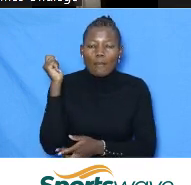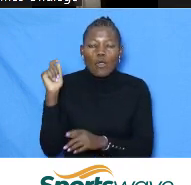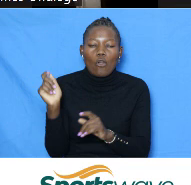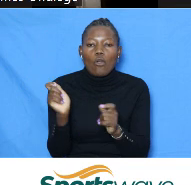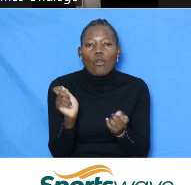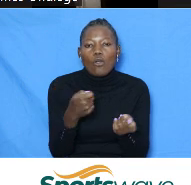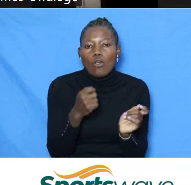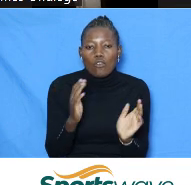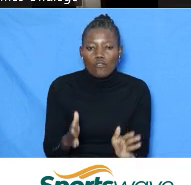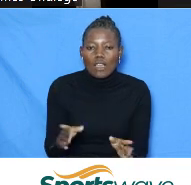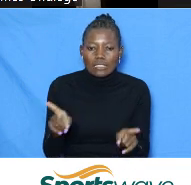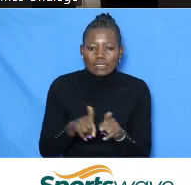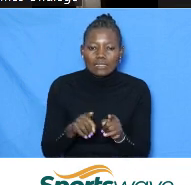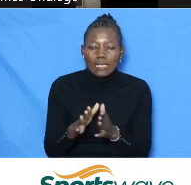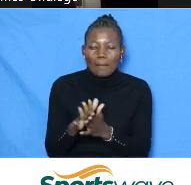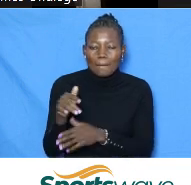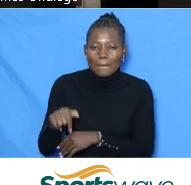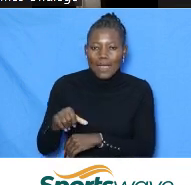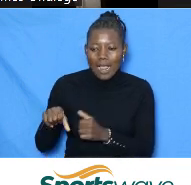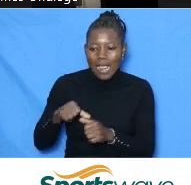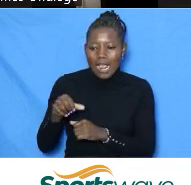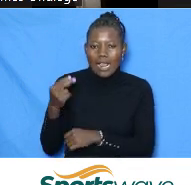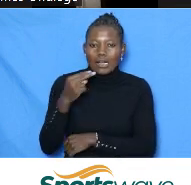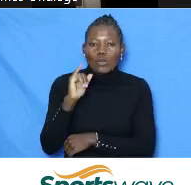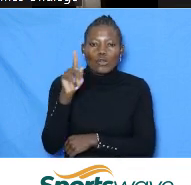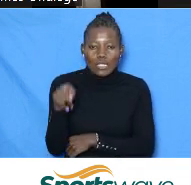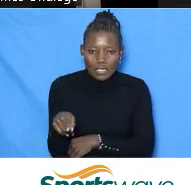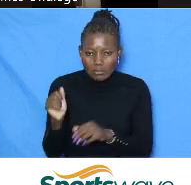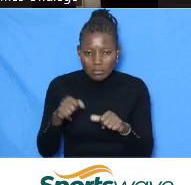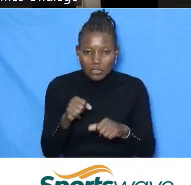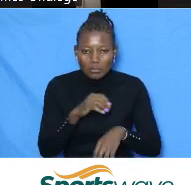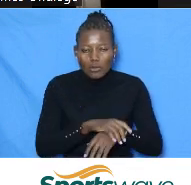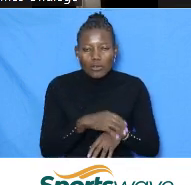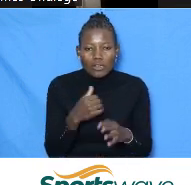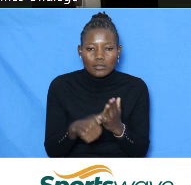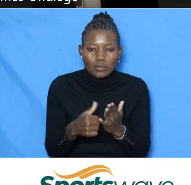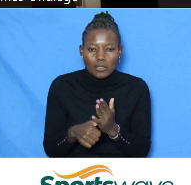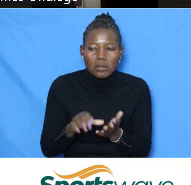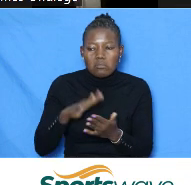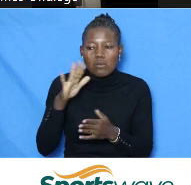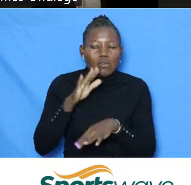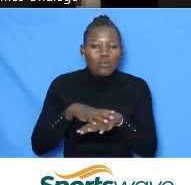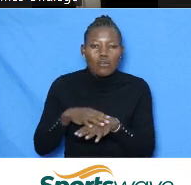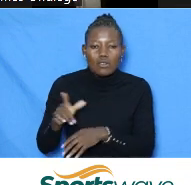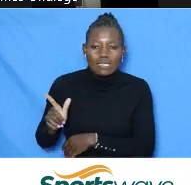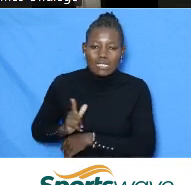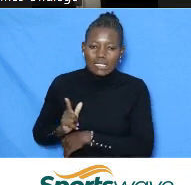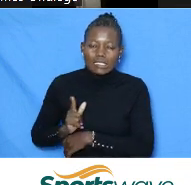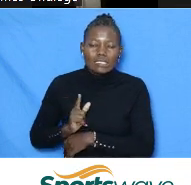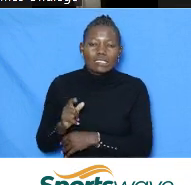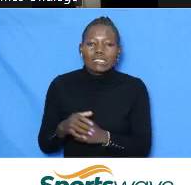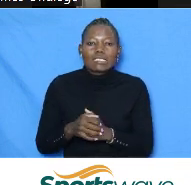Go down around the hip. You can get stress fractures, common in females. You can get injuries